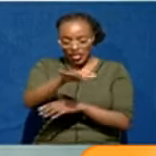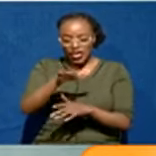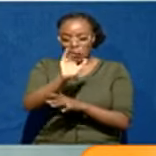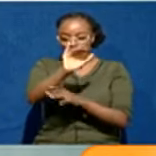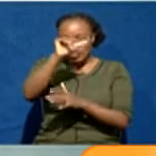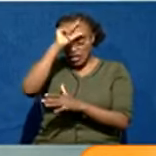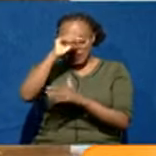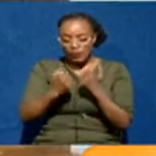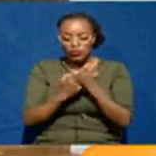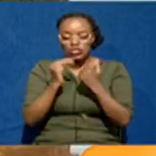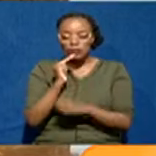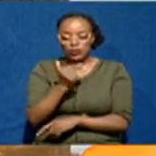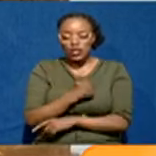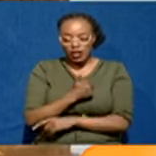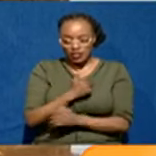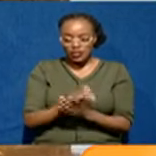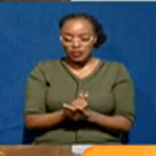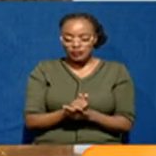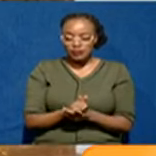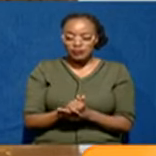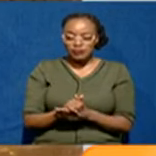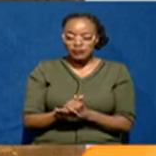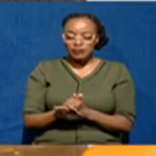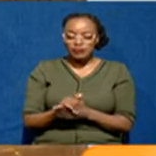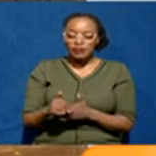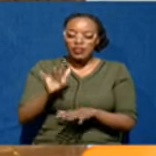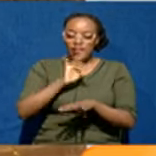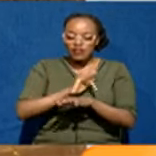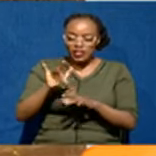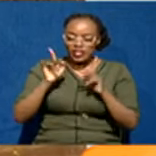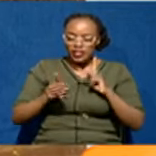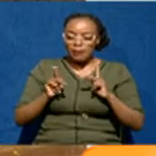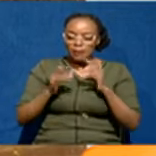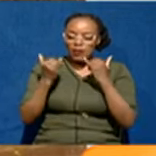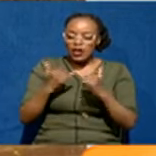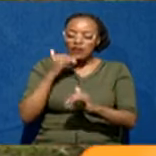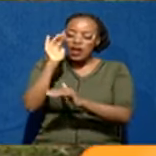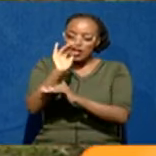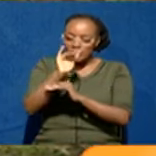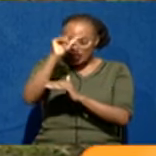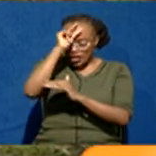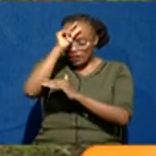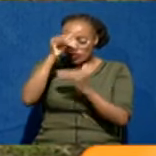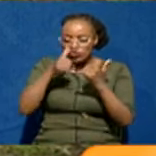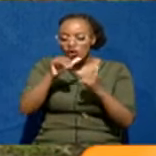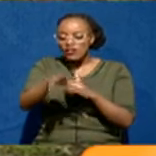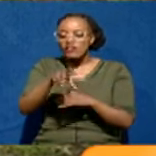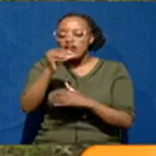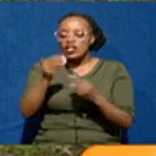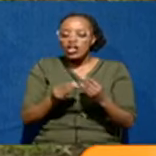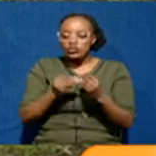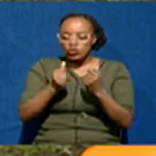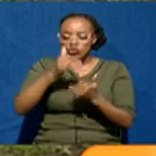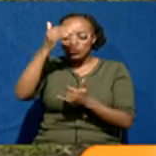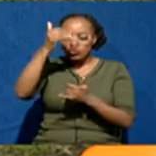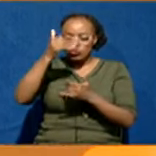serikali atusaidie sana. The affected residents are now pleading with the government to find a lasting solution to end